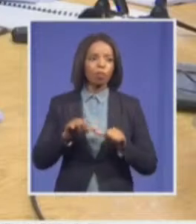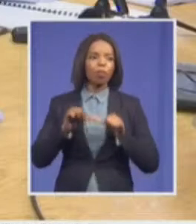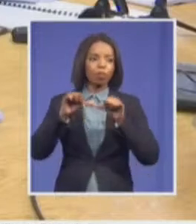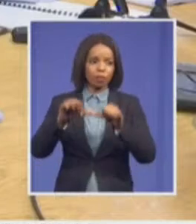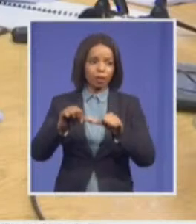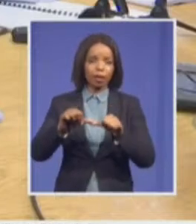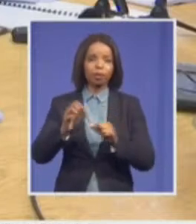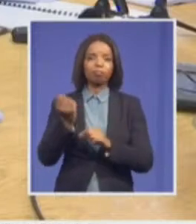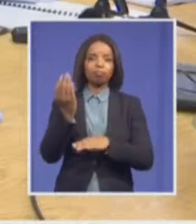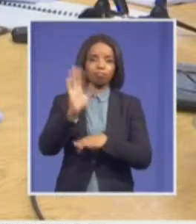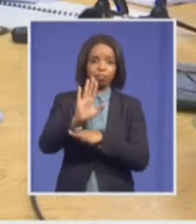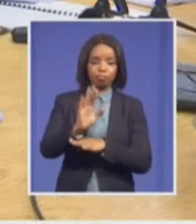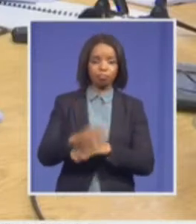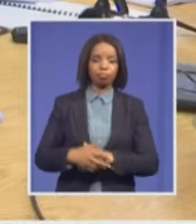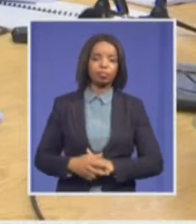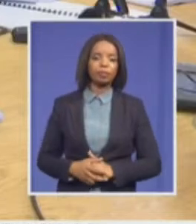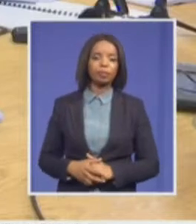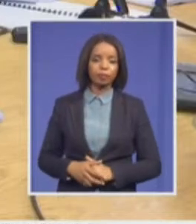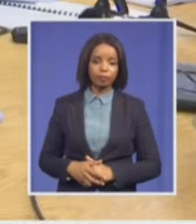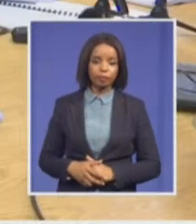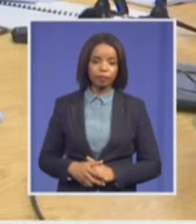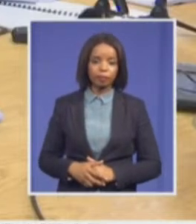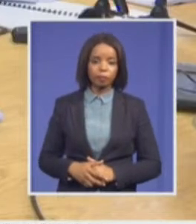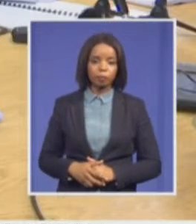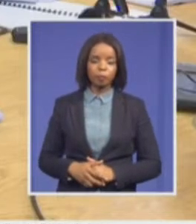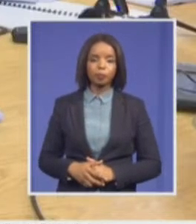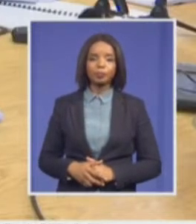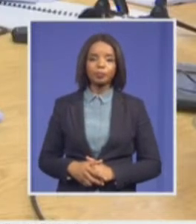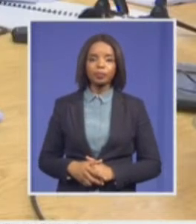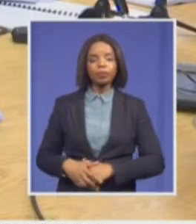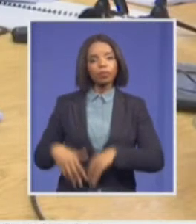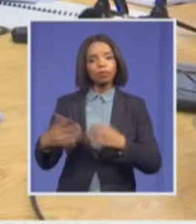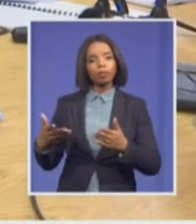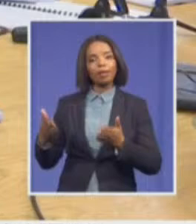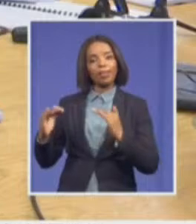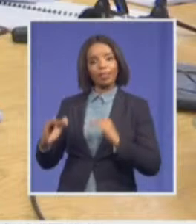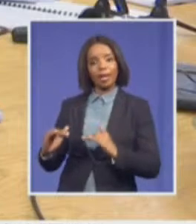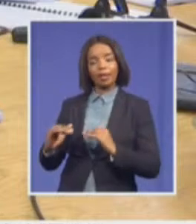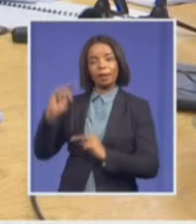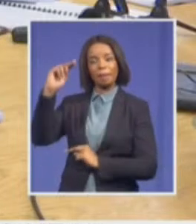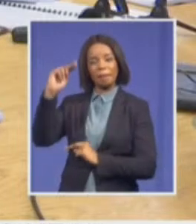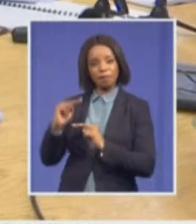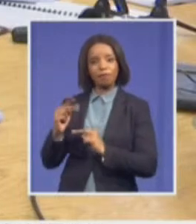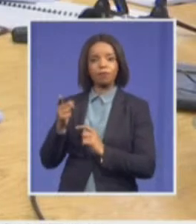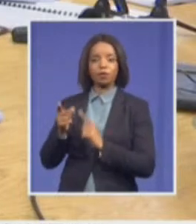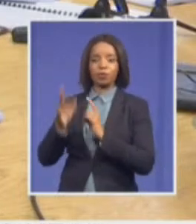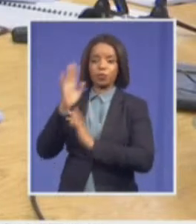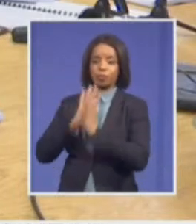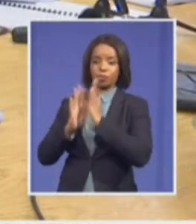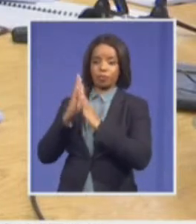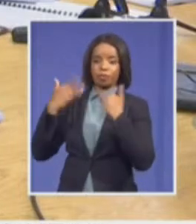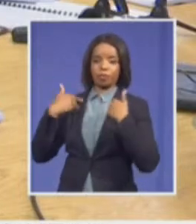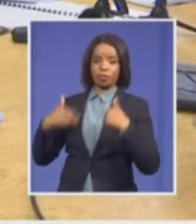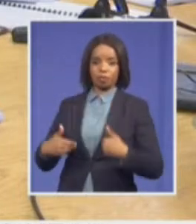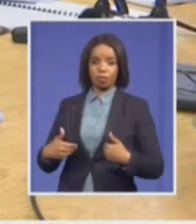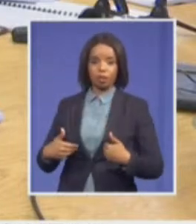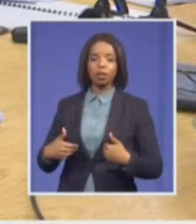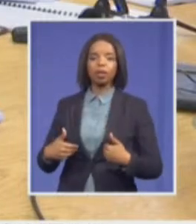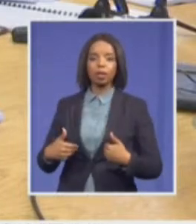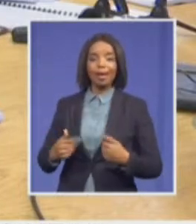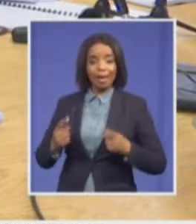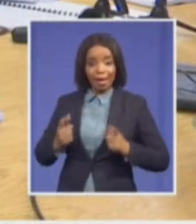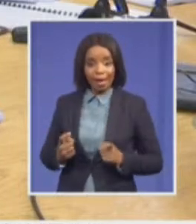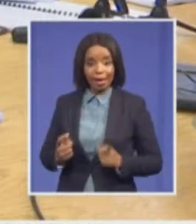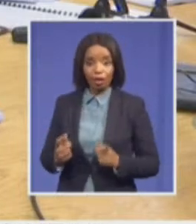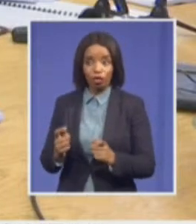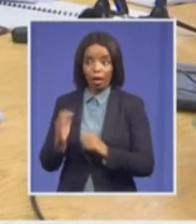Yes. And then, very briefly, can you just touch on... That then culminates in the urgent application. Yes, but I do want